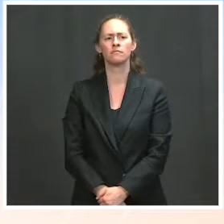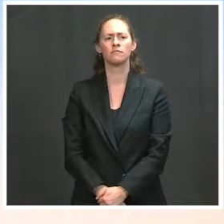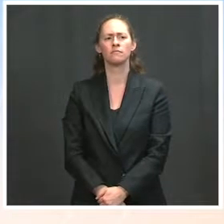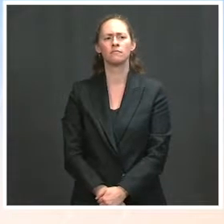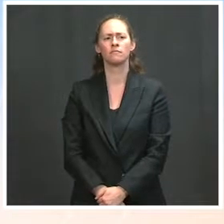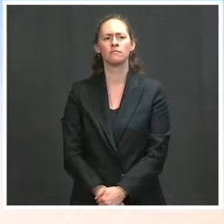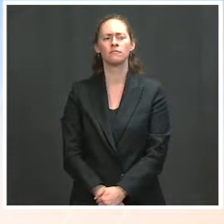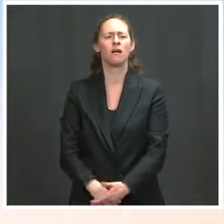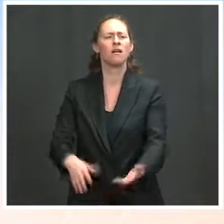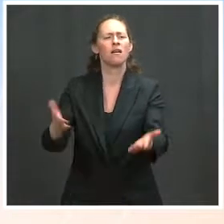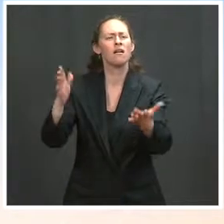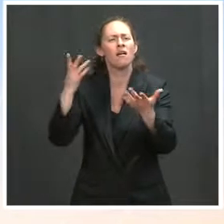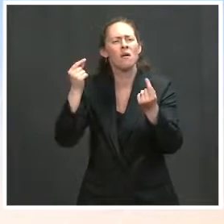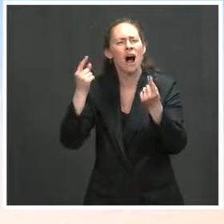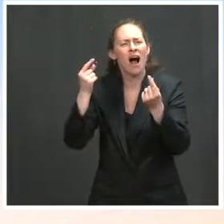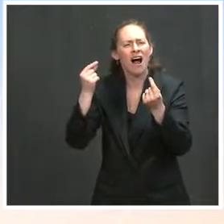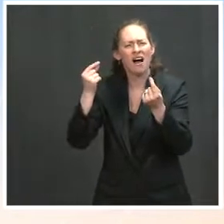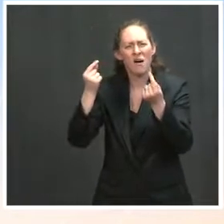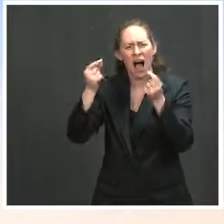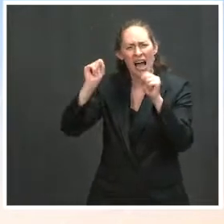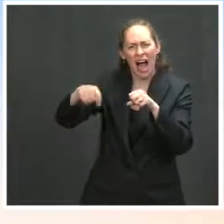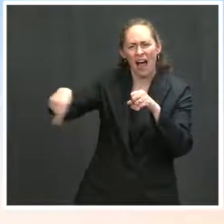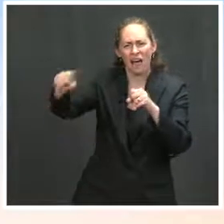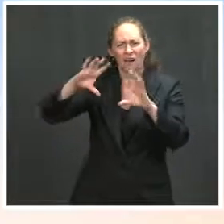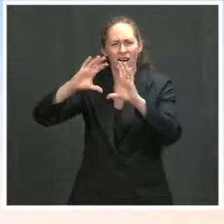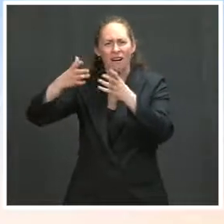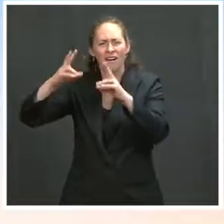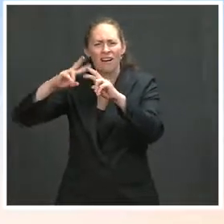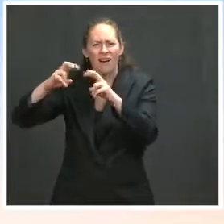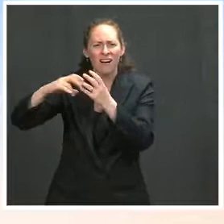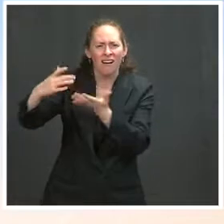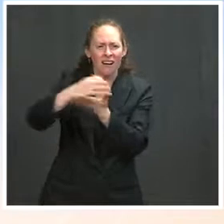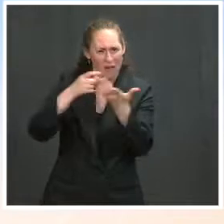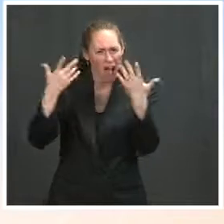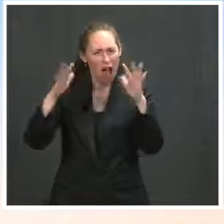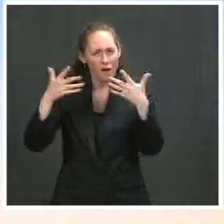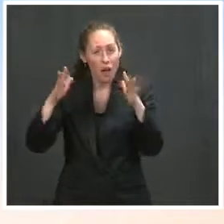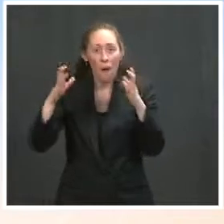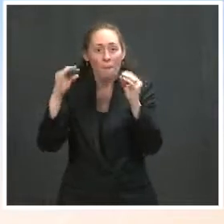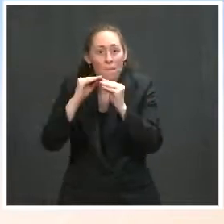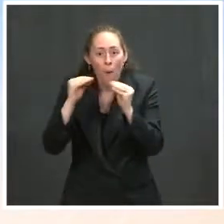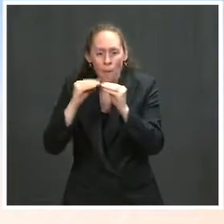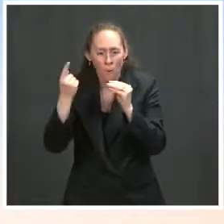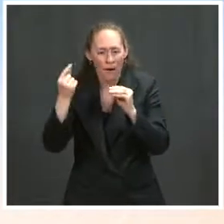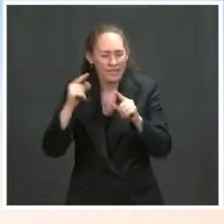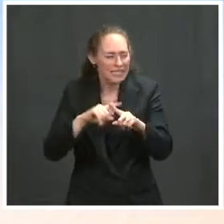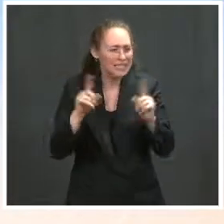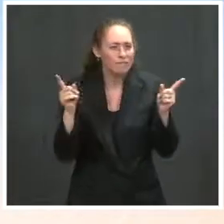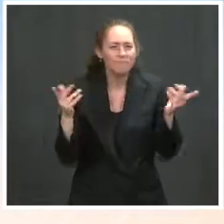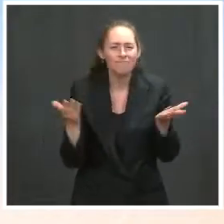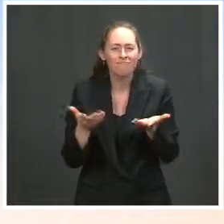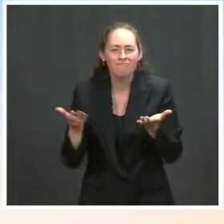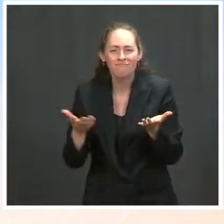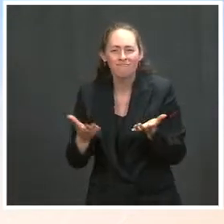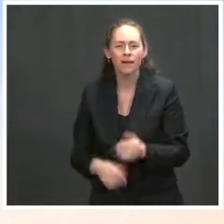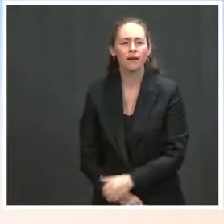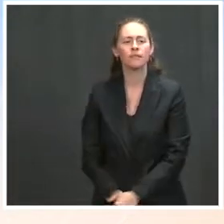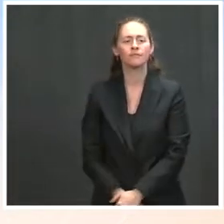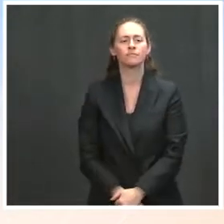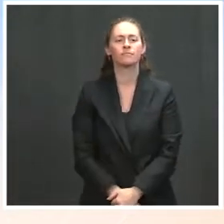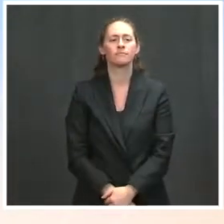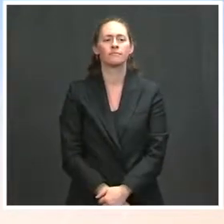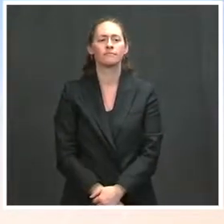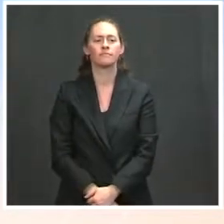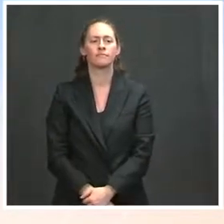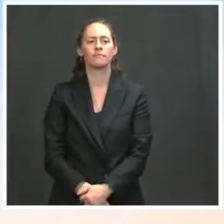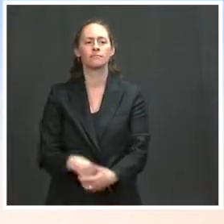doing that they're not already doing? Well, I think, we've talked about making sure that we are getting the data, right, from China,